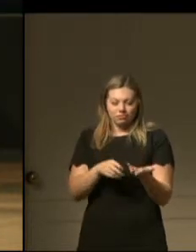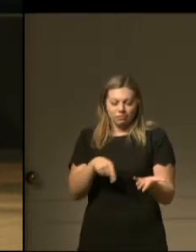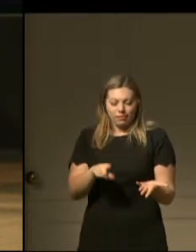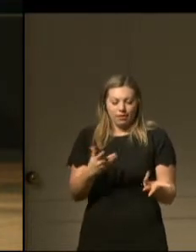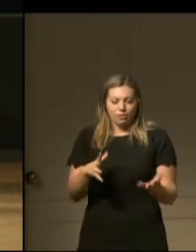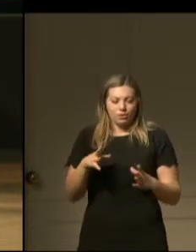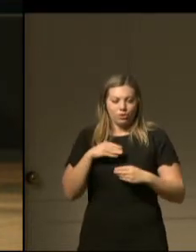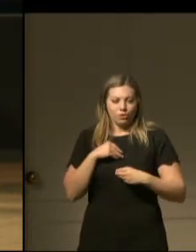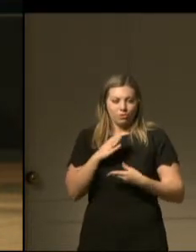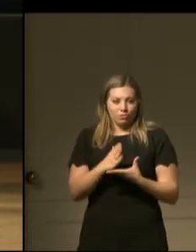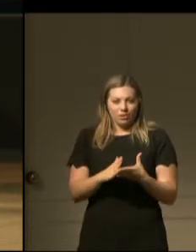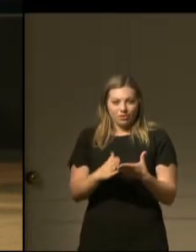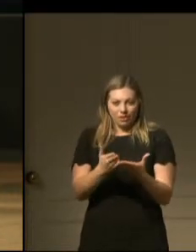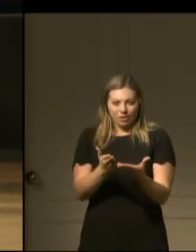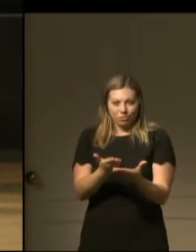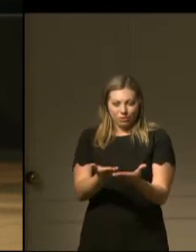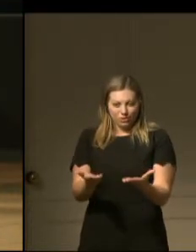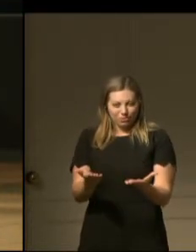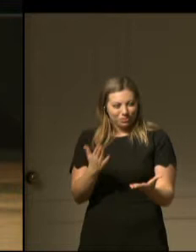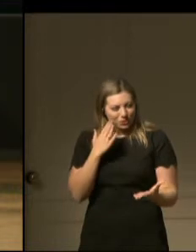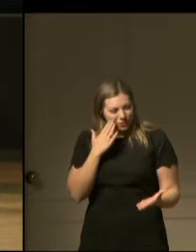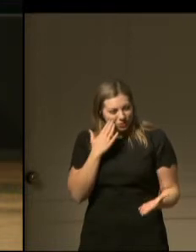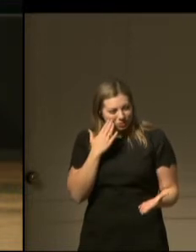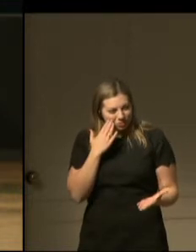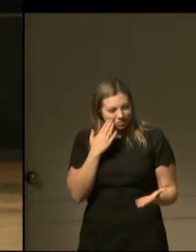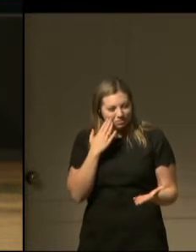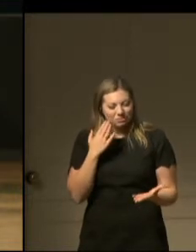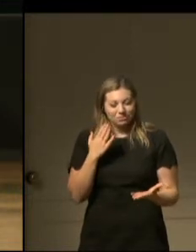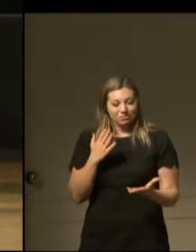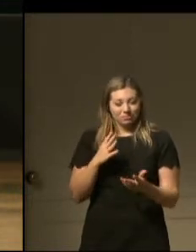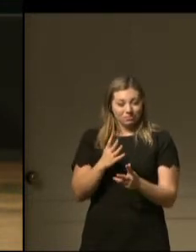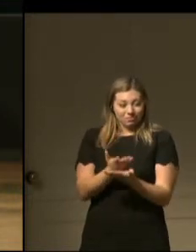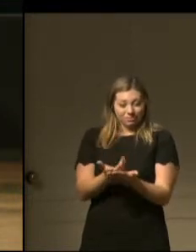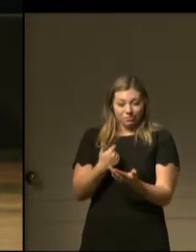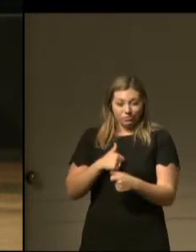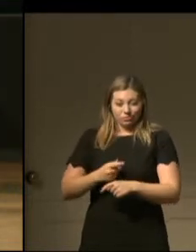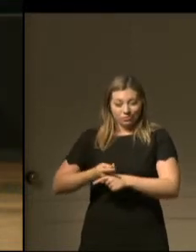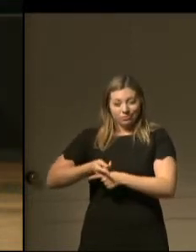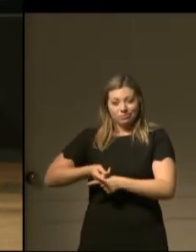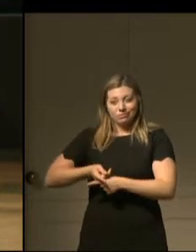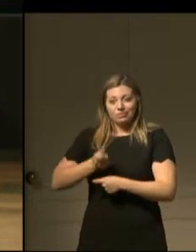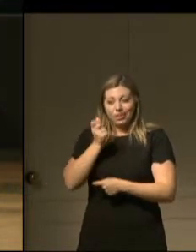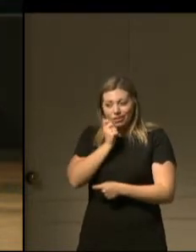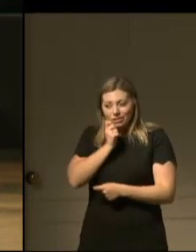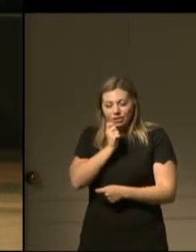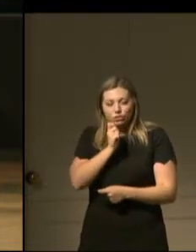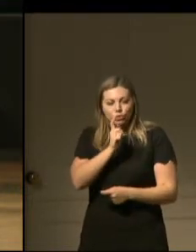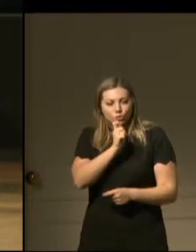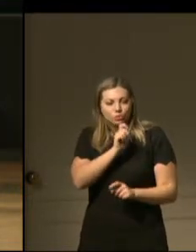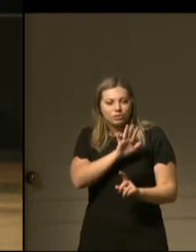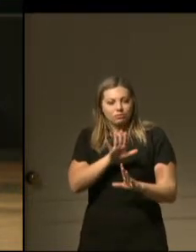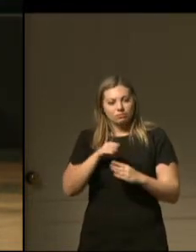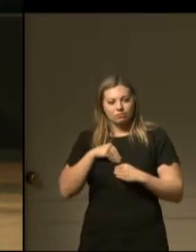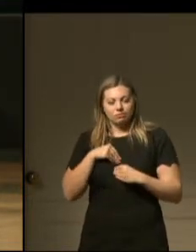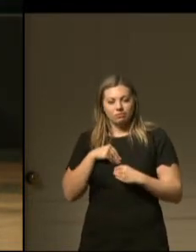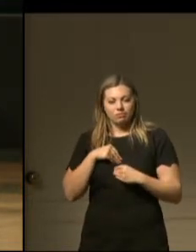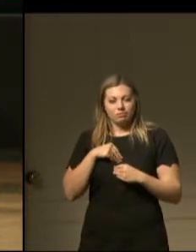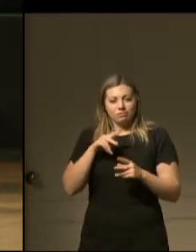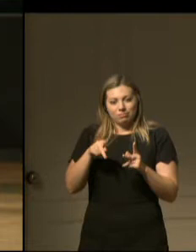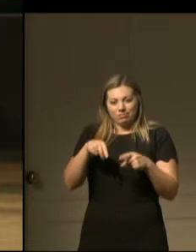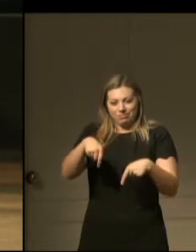own parts of these objects. You know, the objects that we care for on a daily basis belong to the people of this